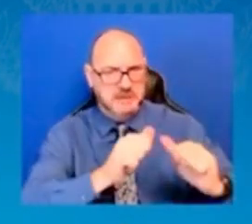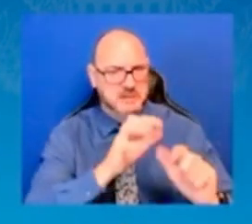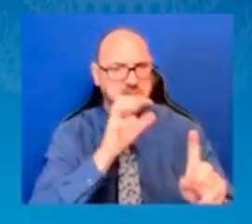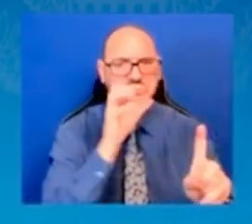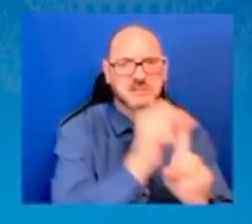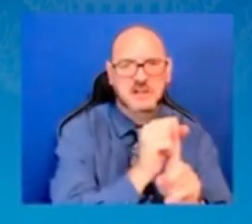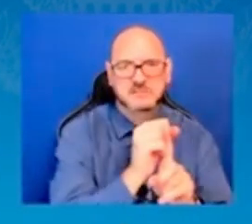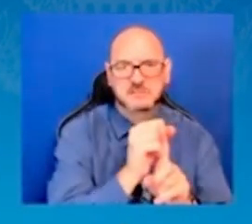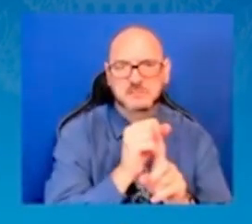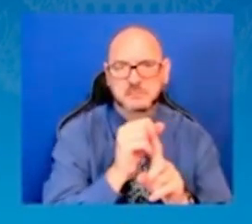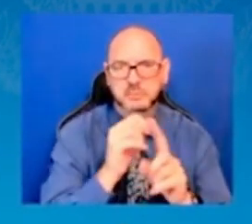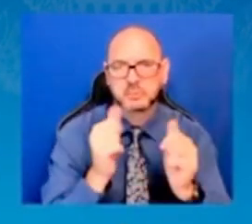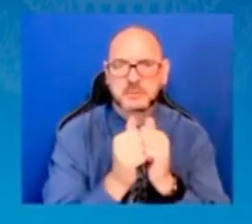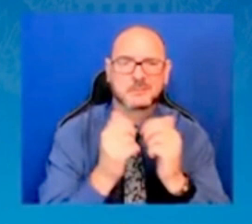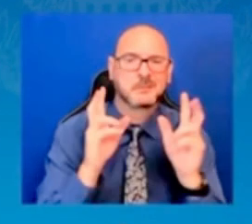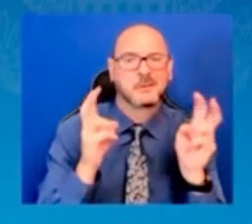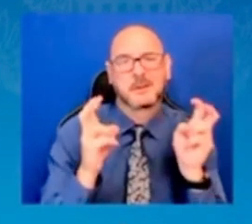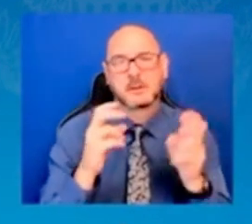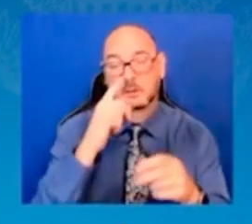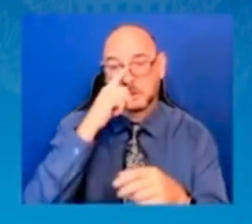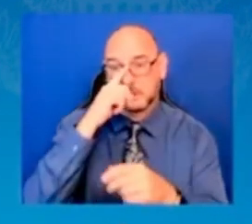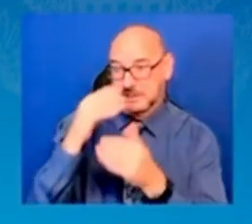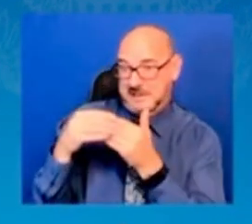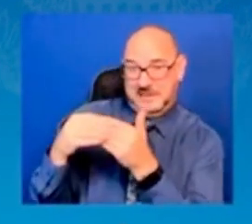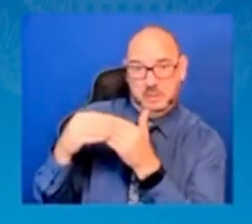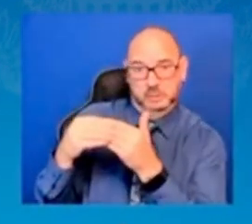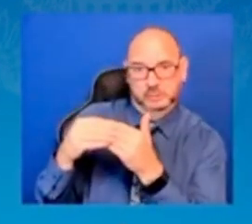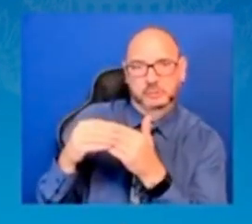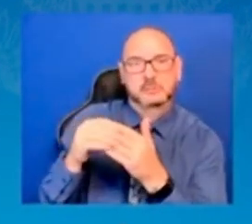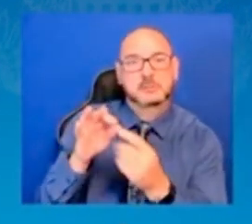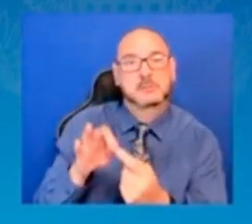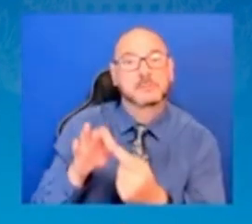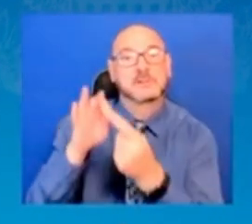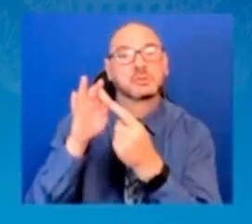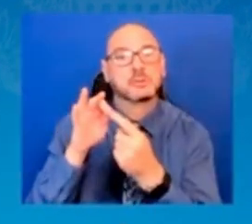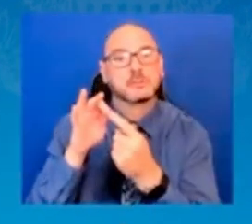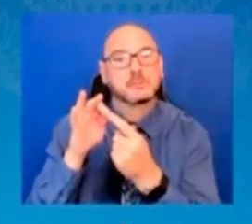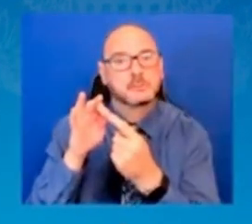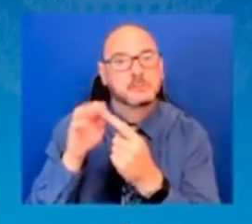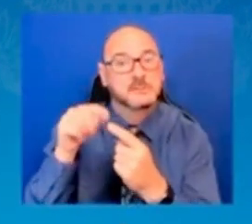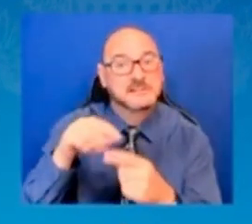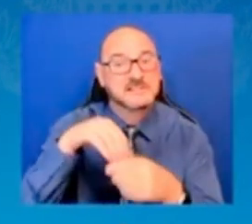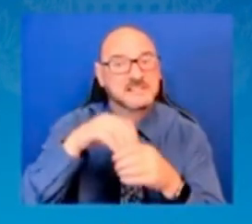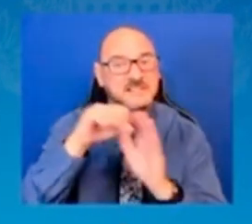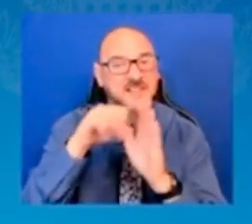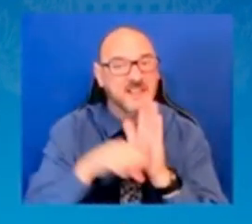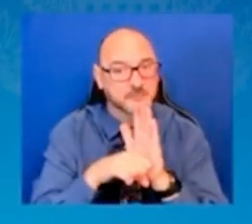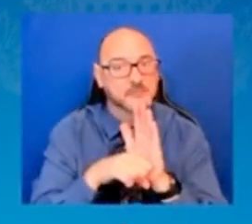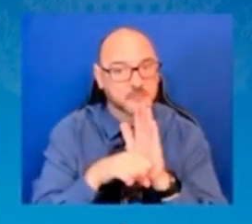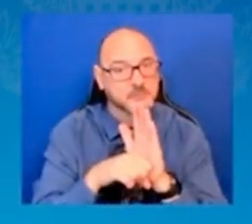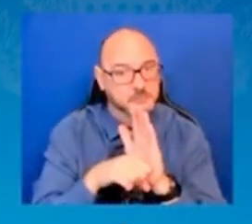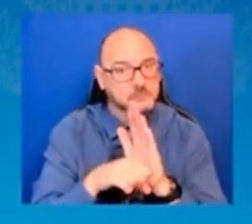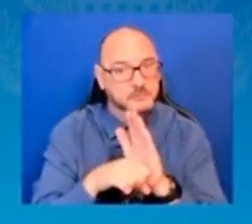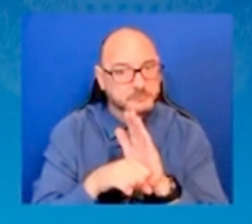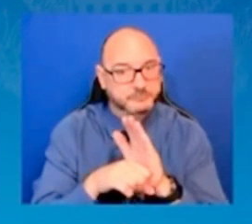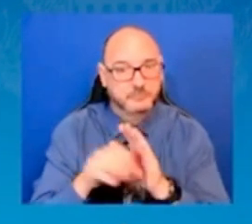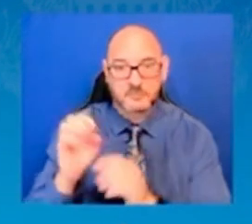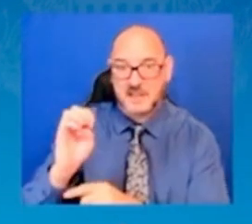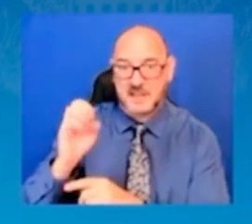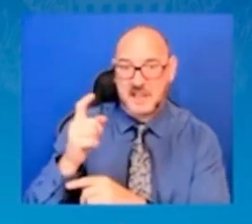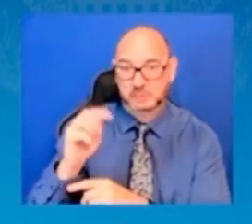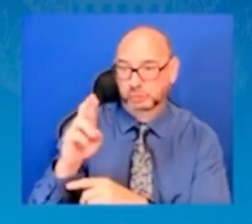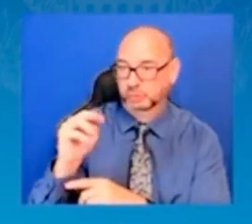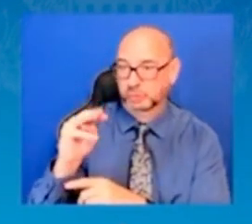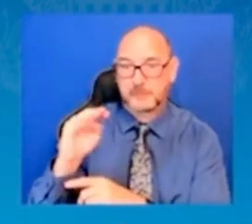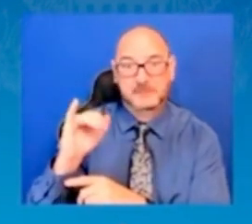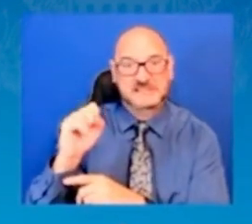leaders, in particular in the states, extremist so-called leaders, who are attempting to, and in many cases have